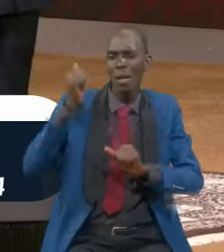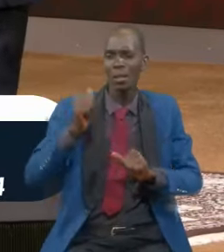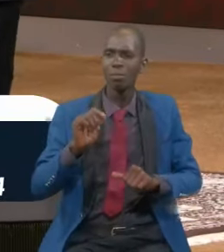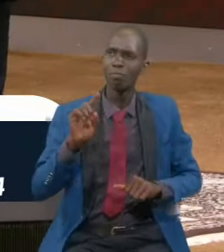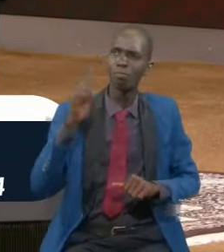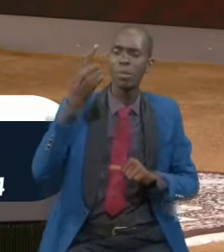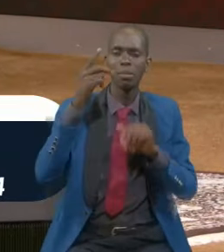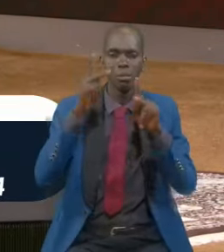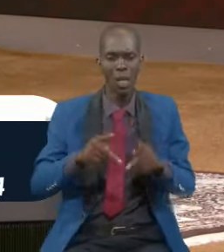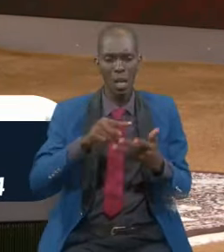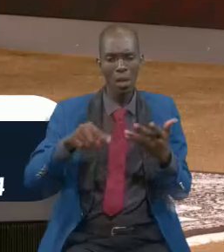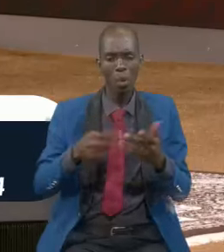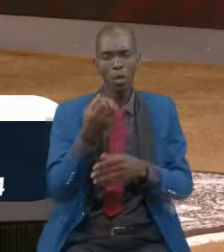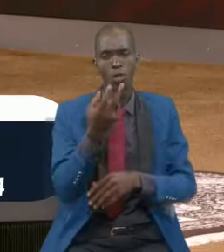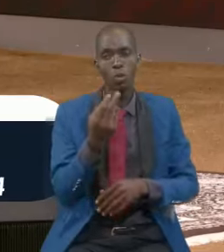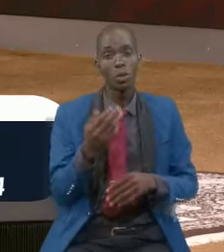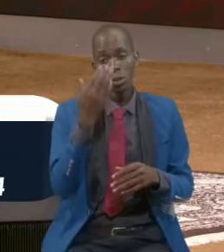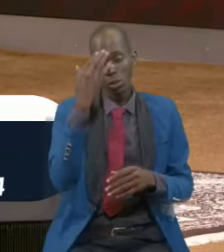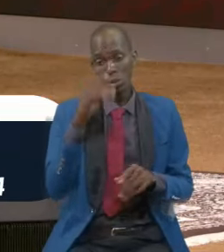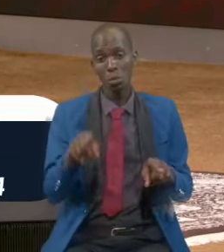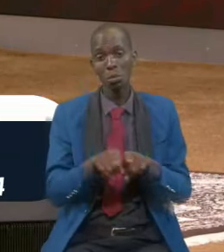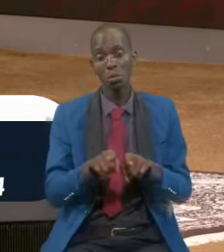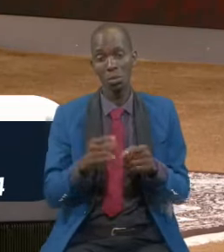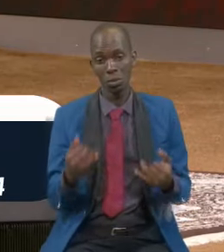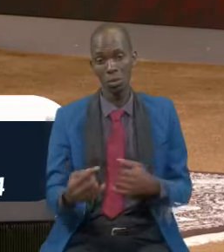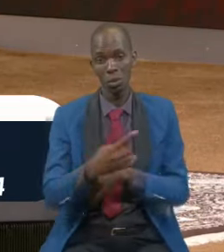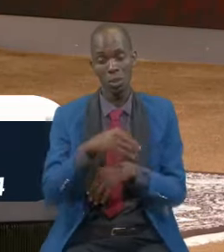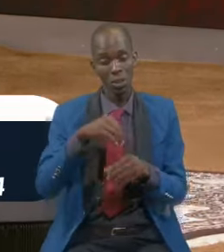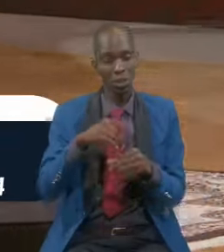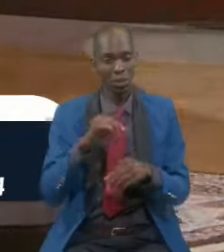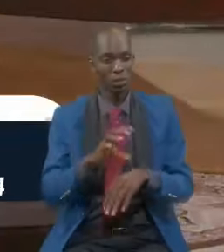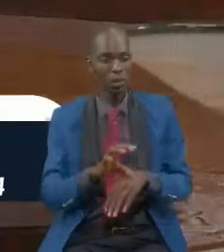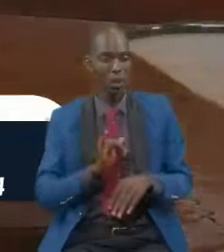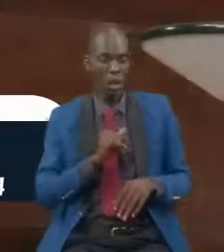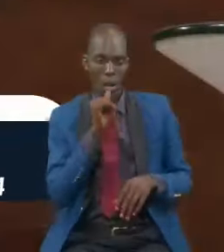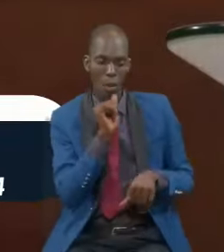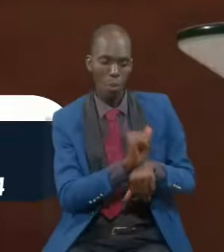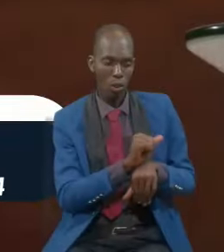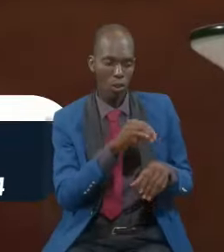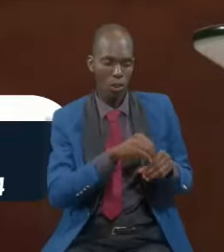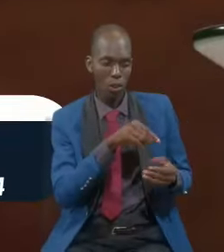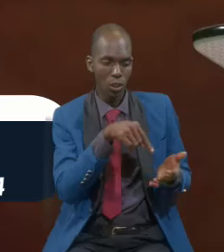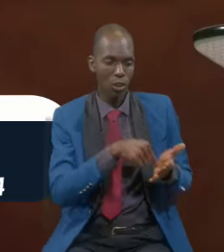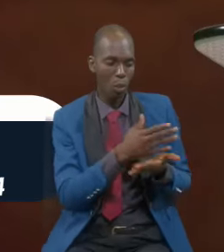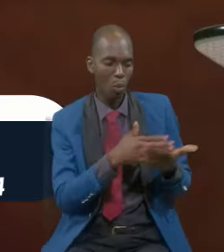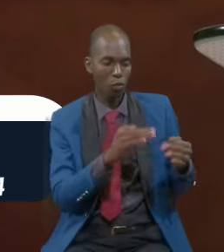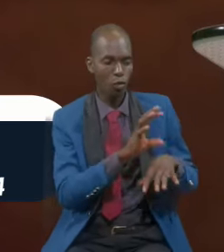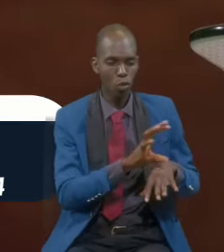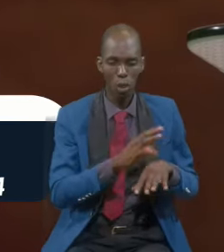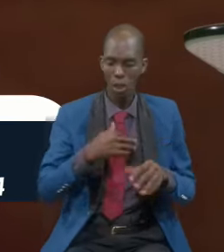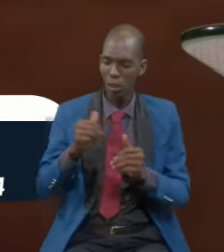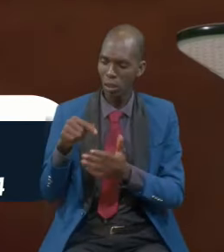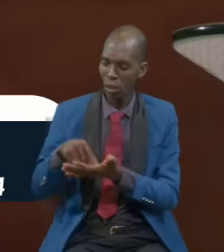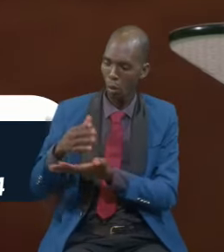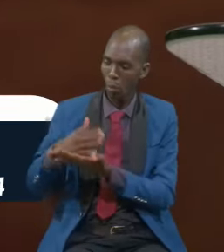wonder today, I mean, this section of the church, I mean, that section of the work, which one is greater?